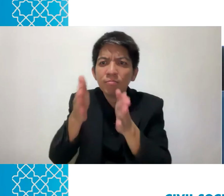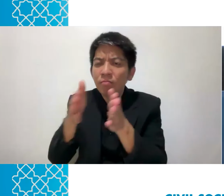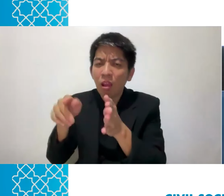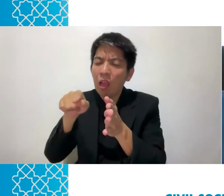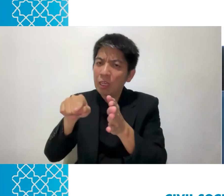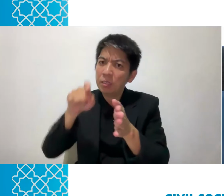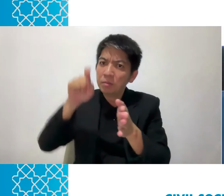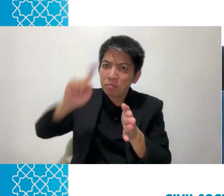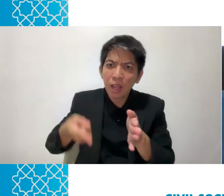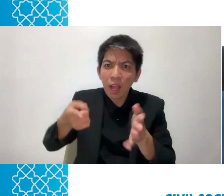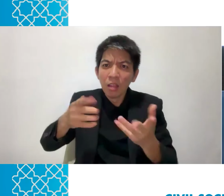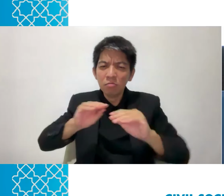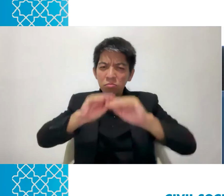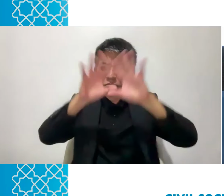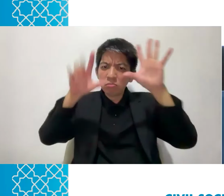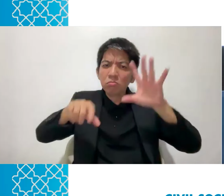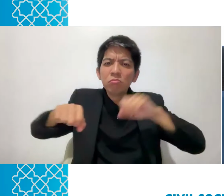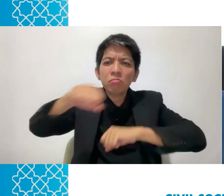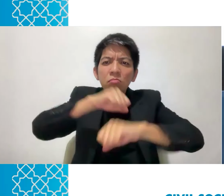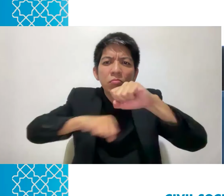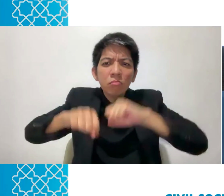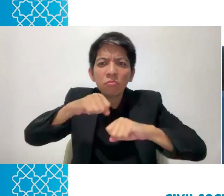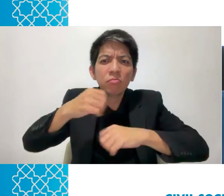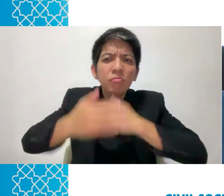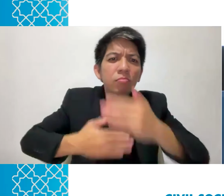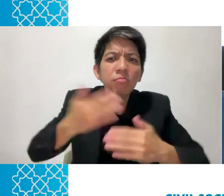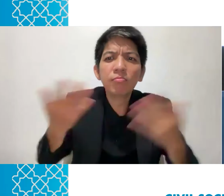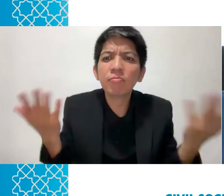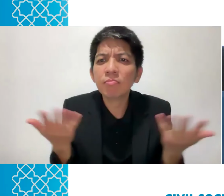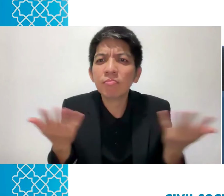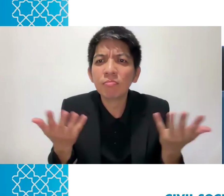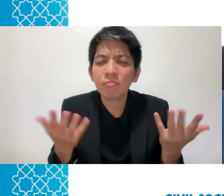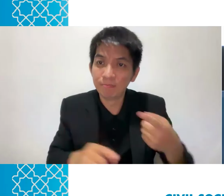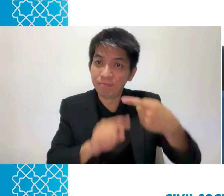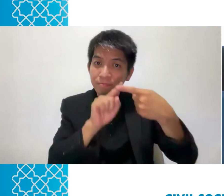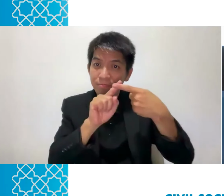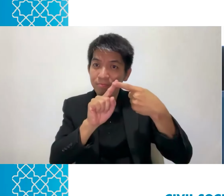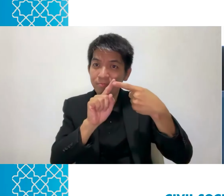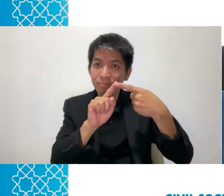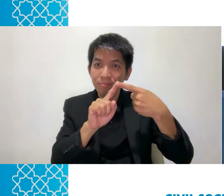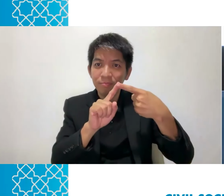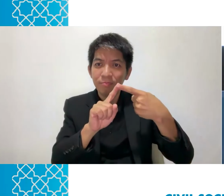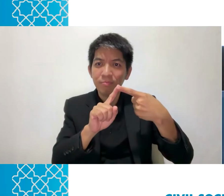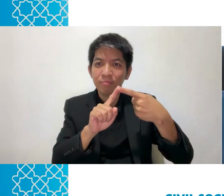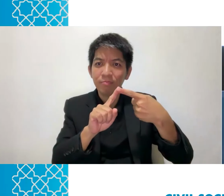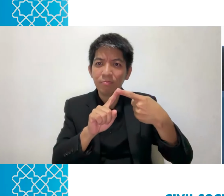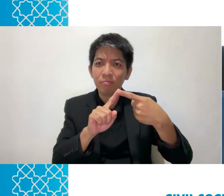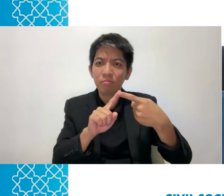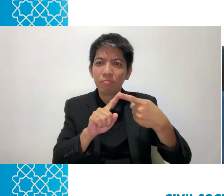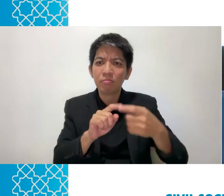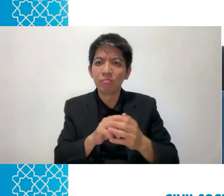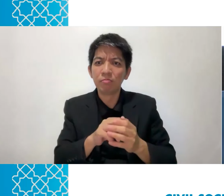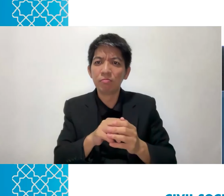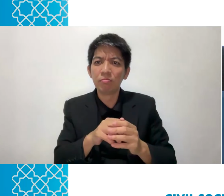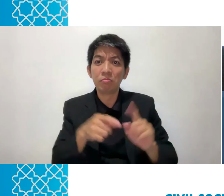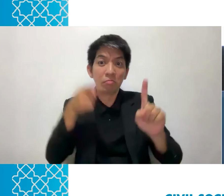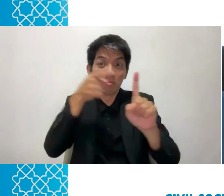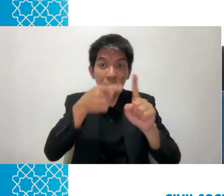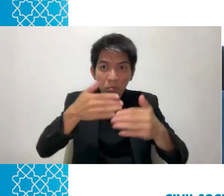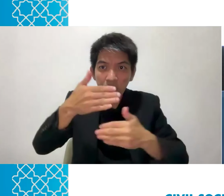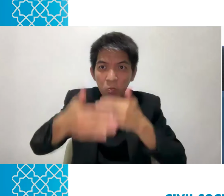activities are needed. First, the targeting mechanisms for each project targets the vulnerable groups,